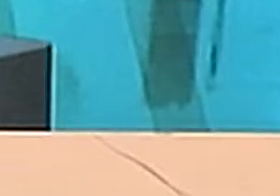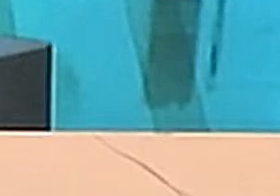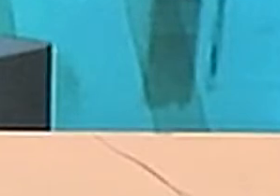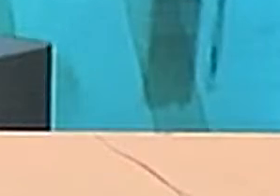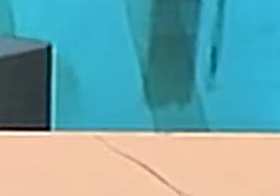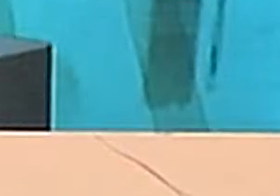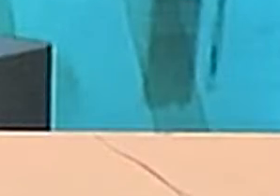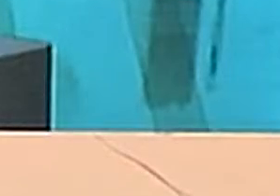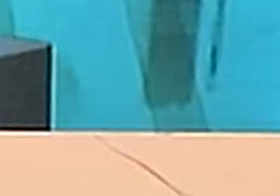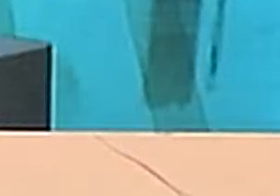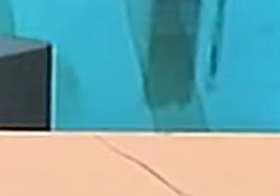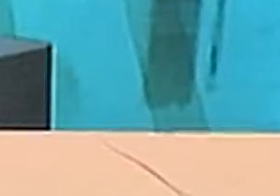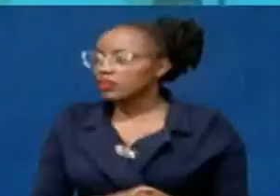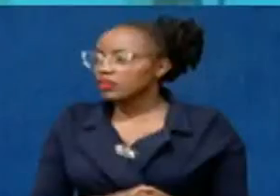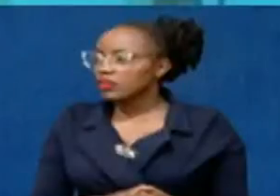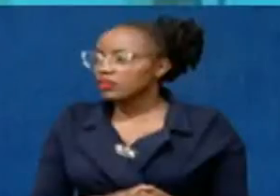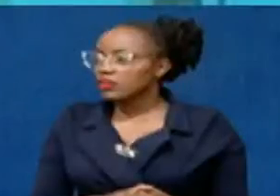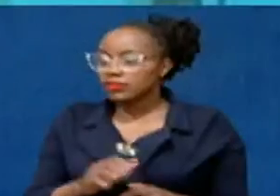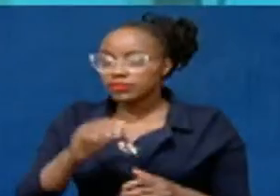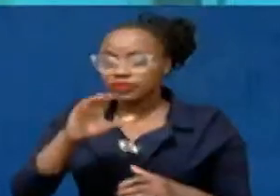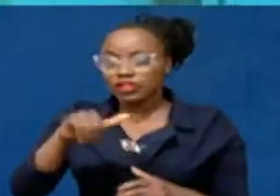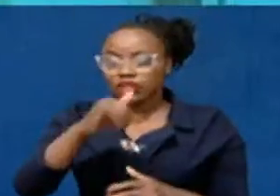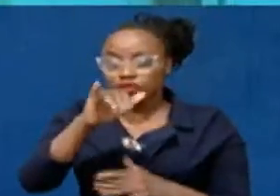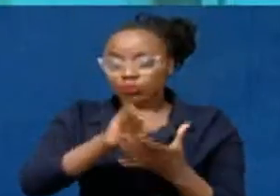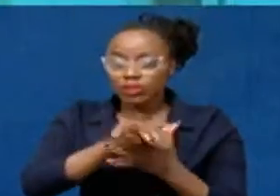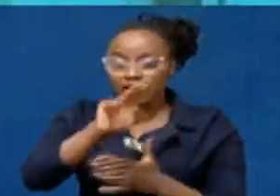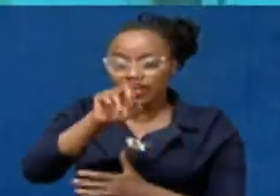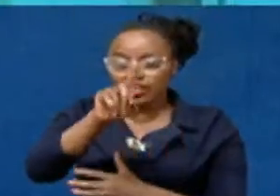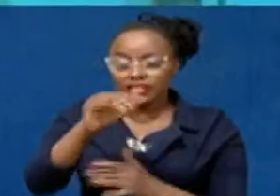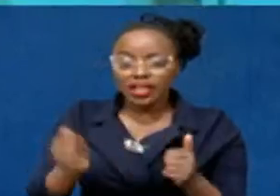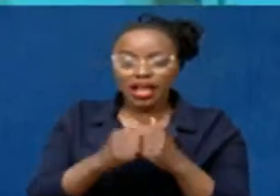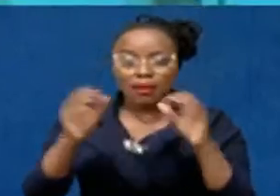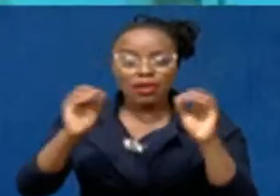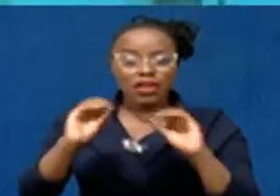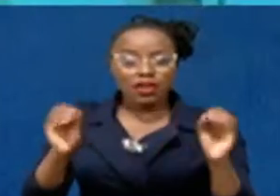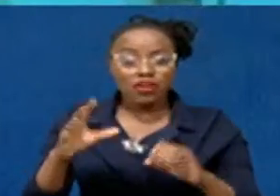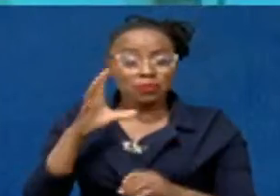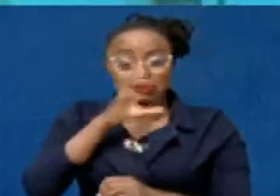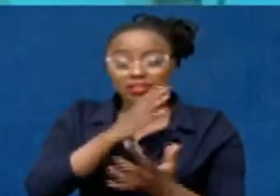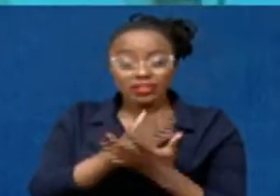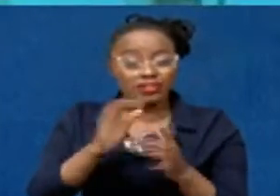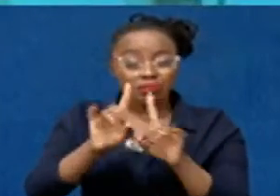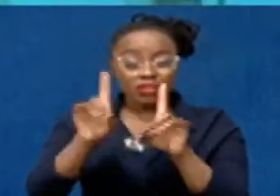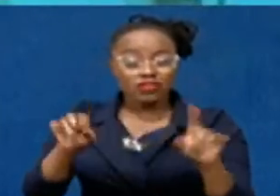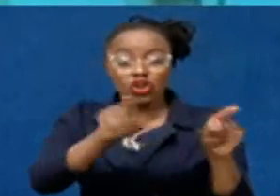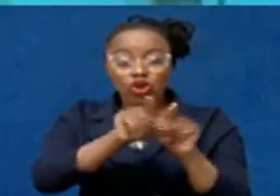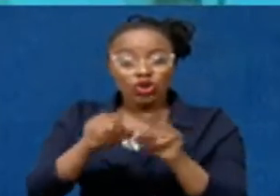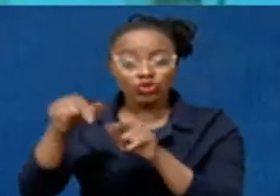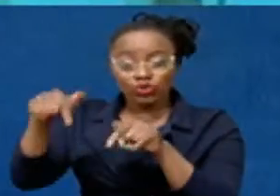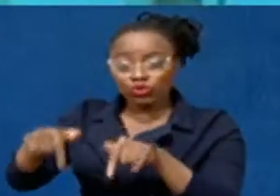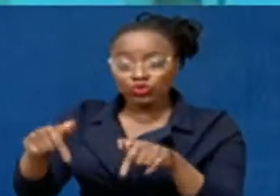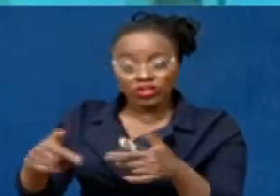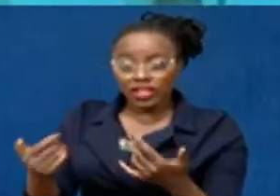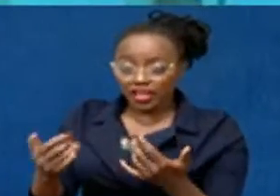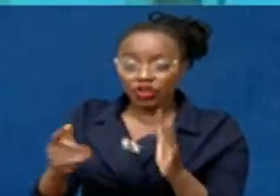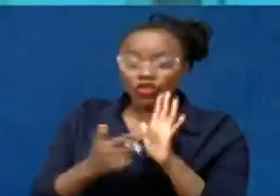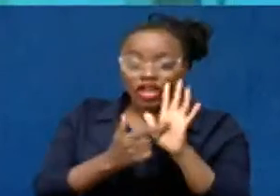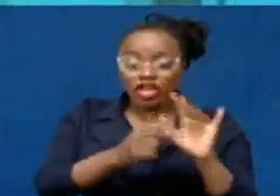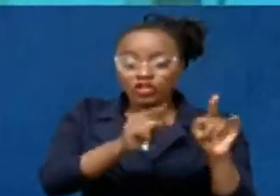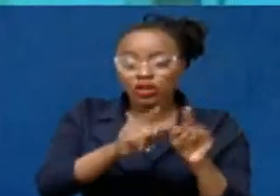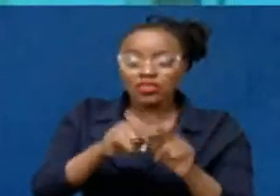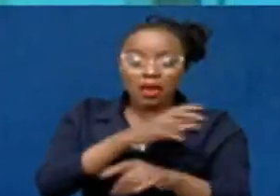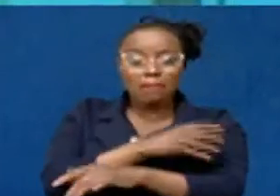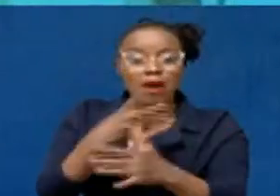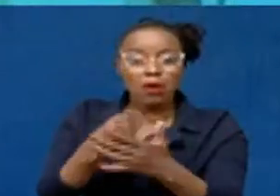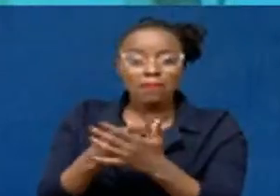a bounced date, the Jubilee NDC that never was. Are we missing something? Also on the show tonight, the power, the